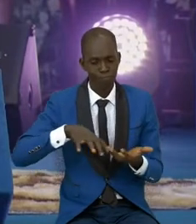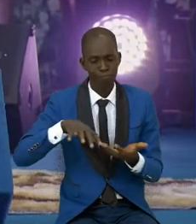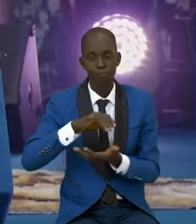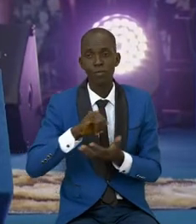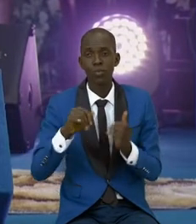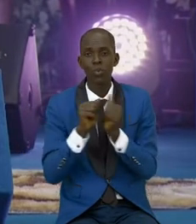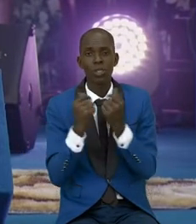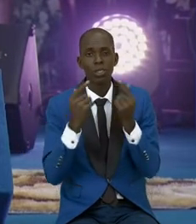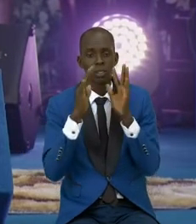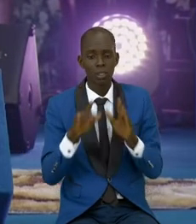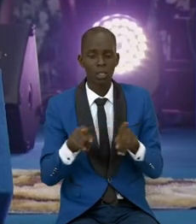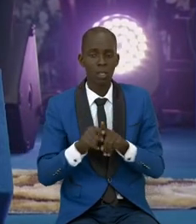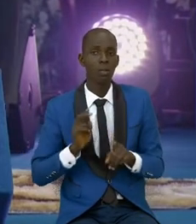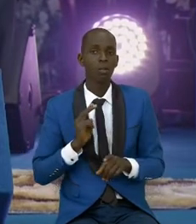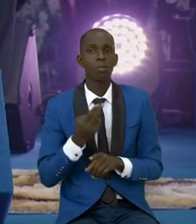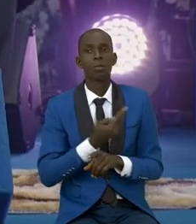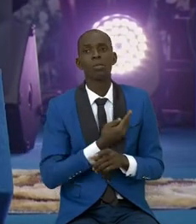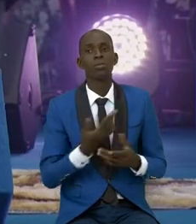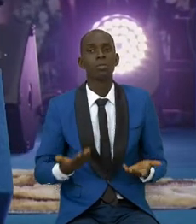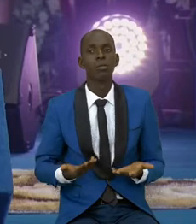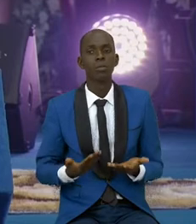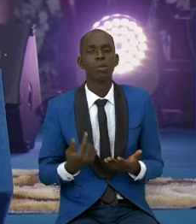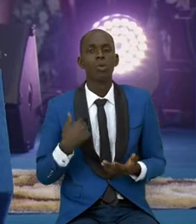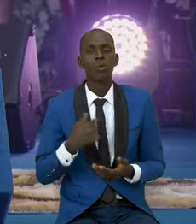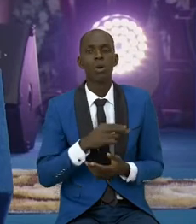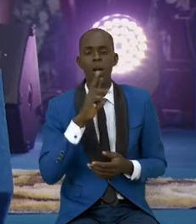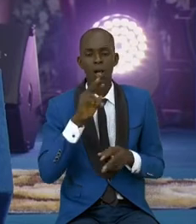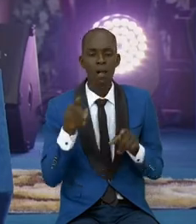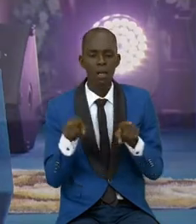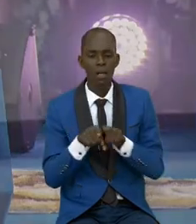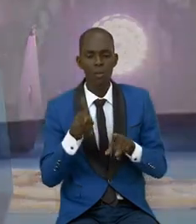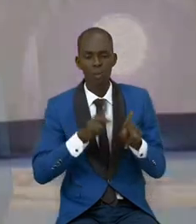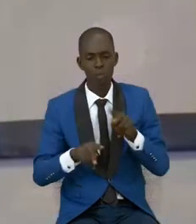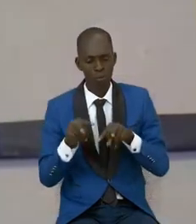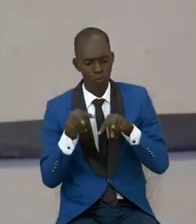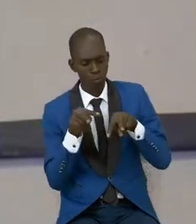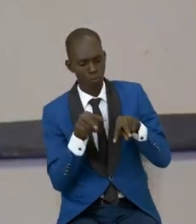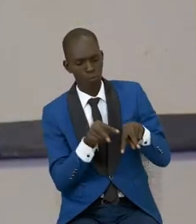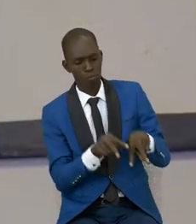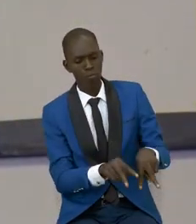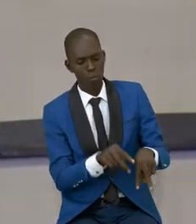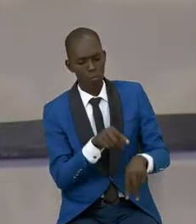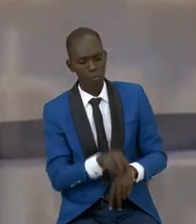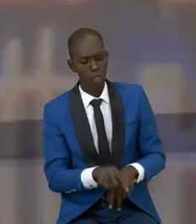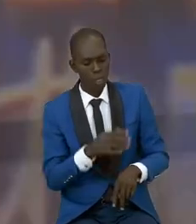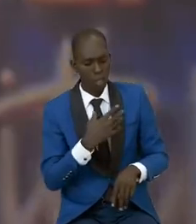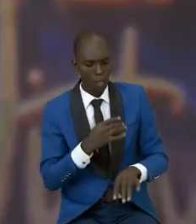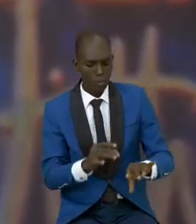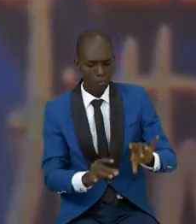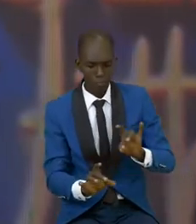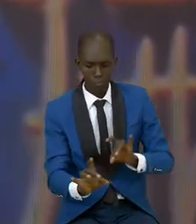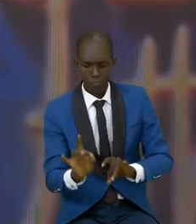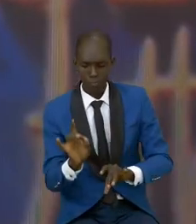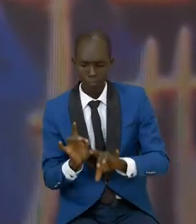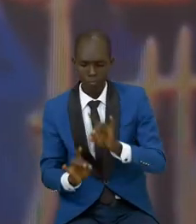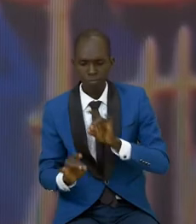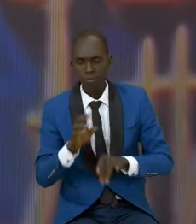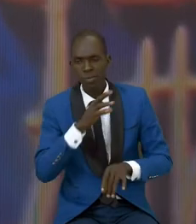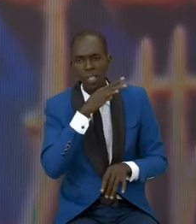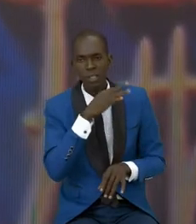us, were like people looking down and picking all the things, like all those dirty chickens and